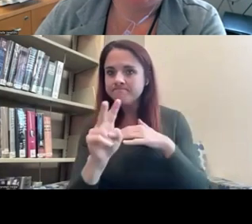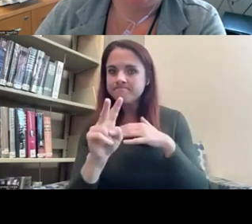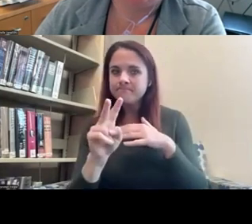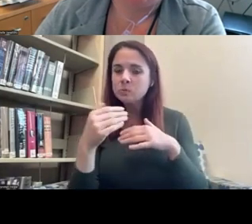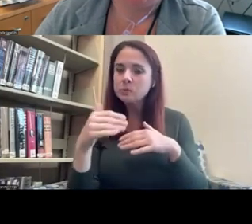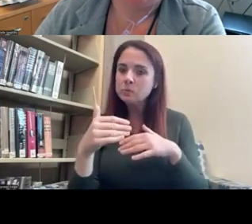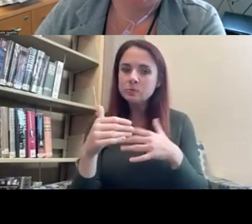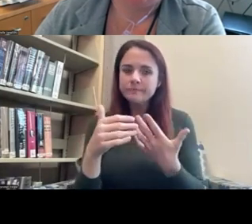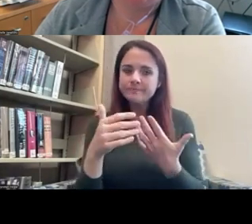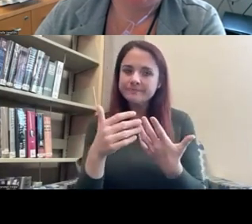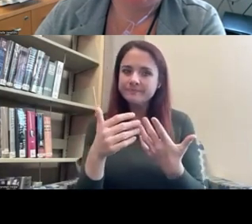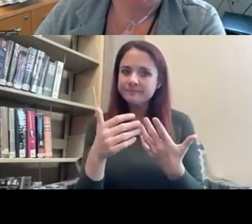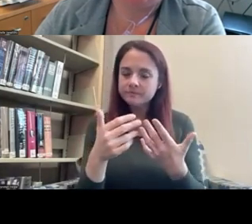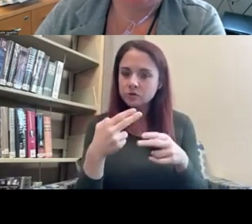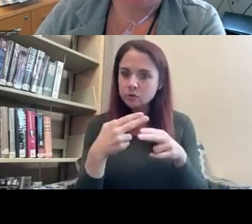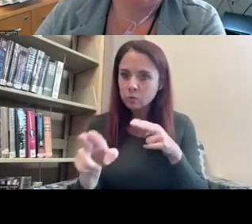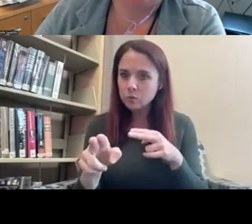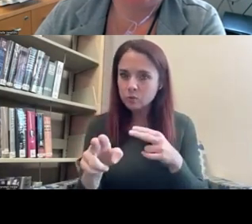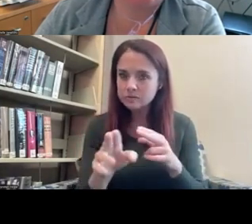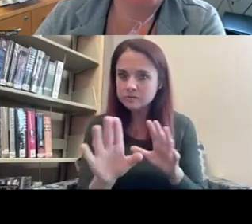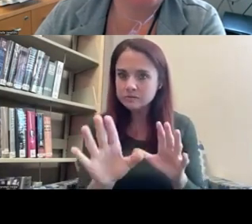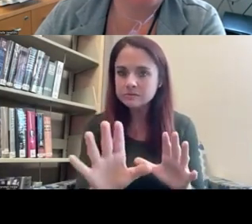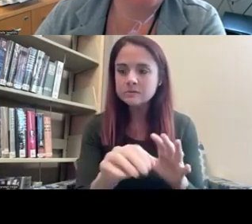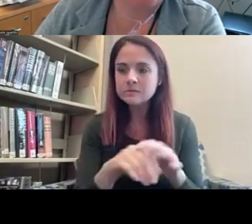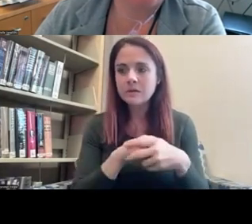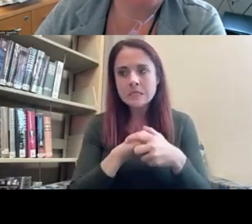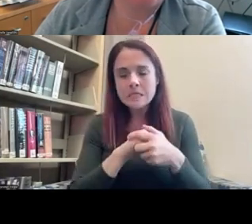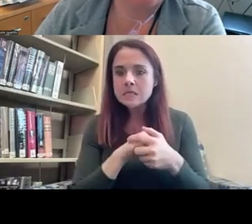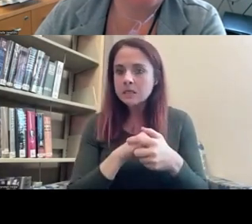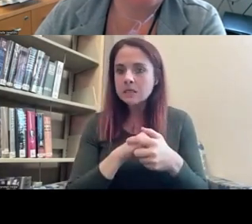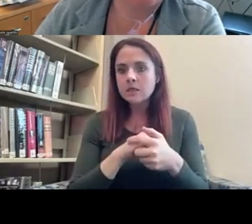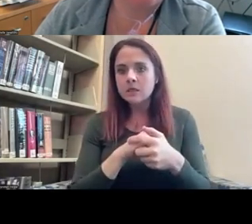so just dealing with that emotional